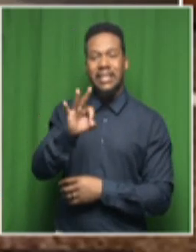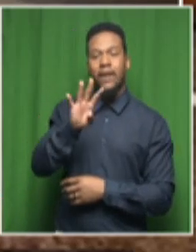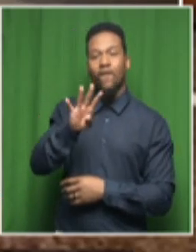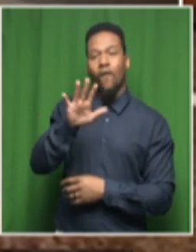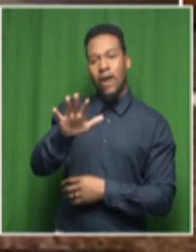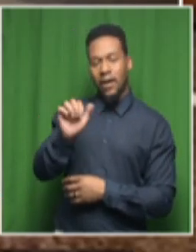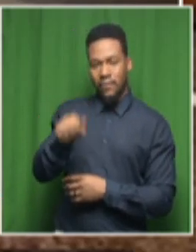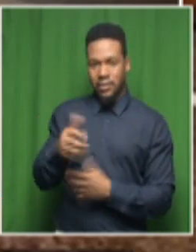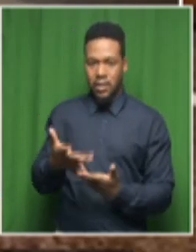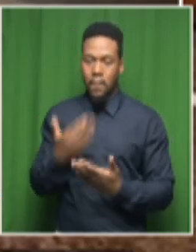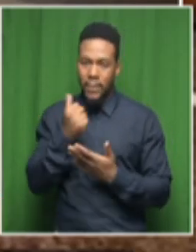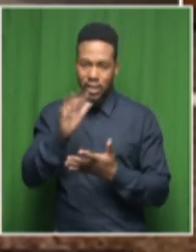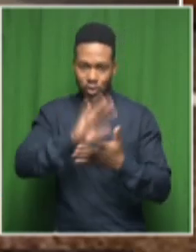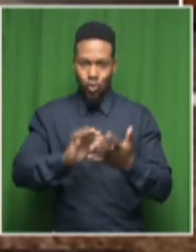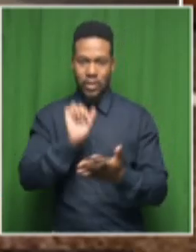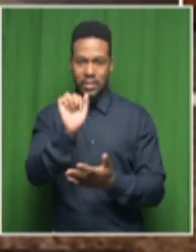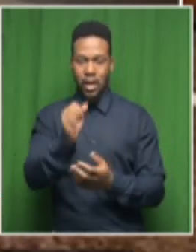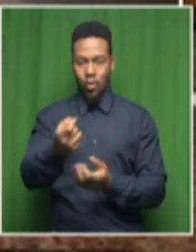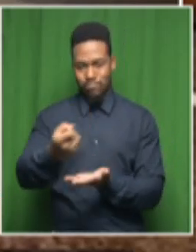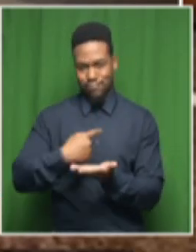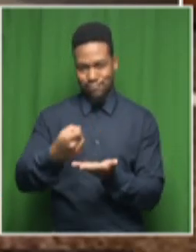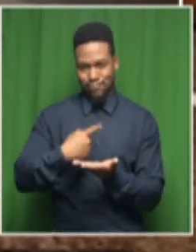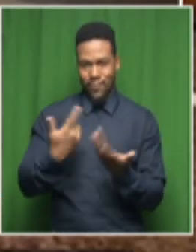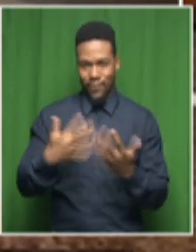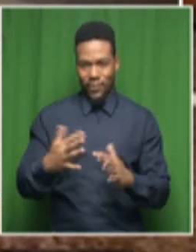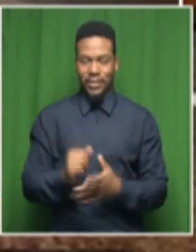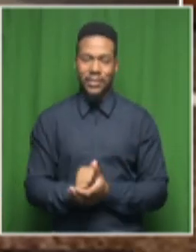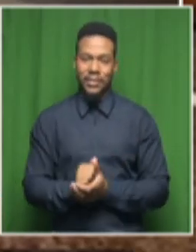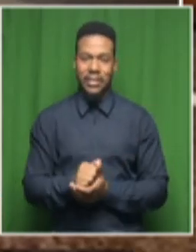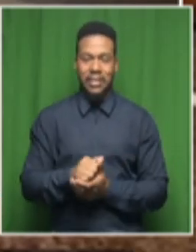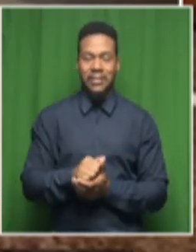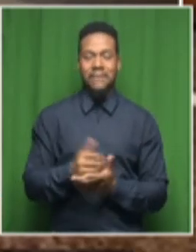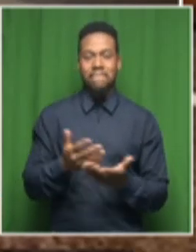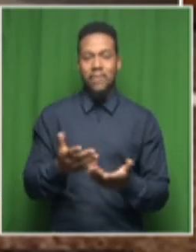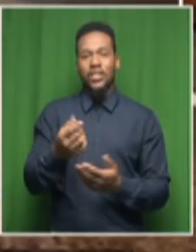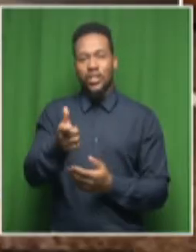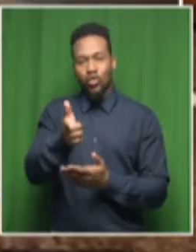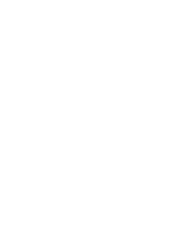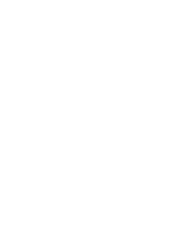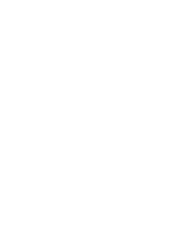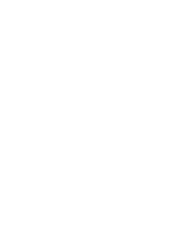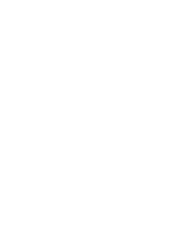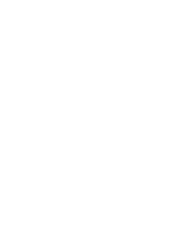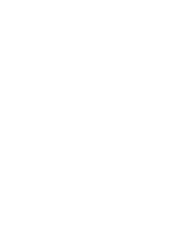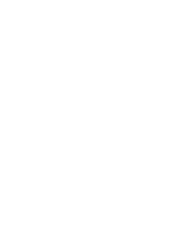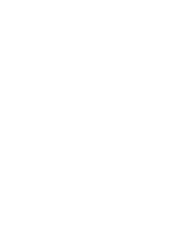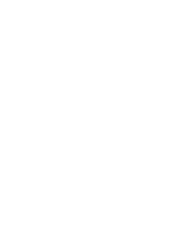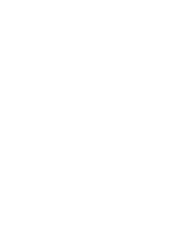always love to get your stories from the roads across the nation. You can show us what's going on. All right.